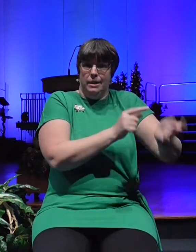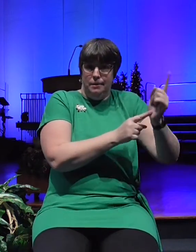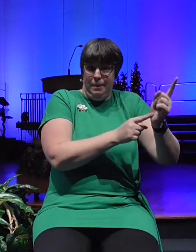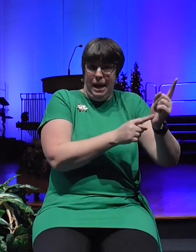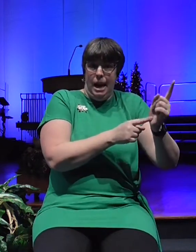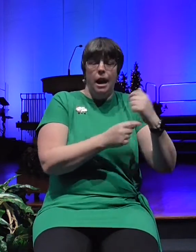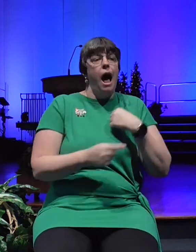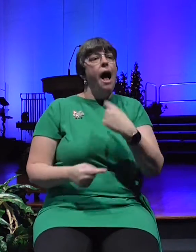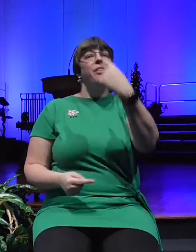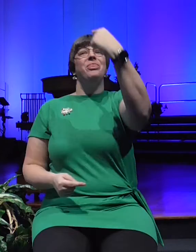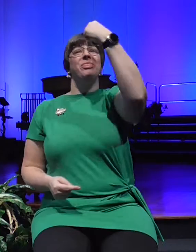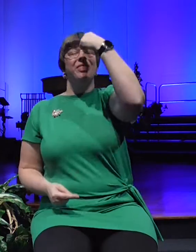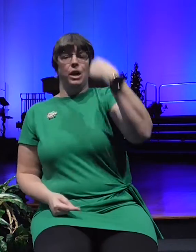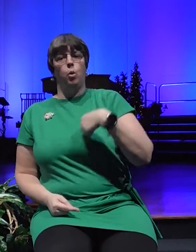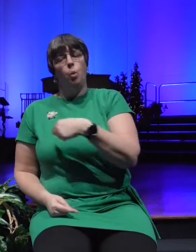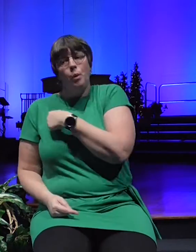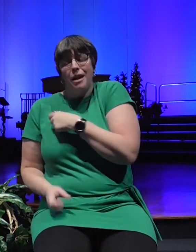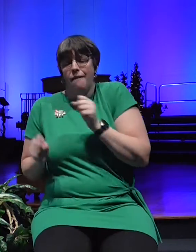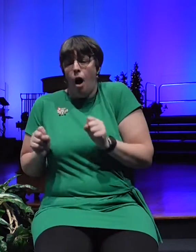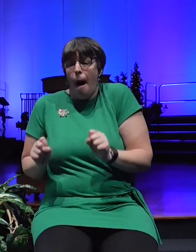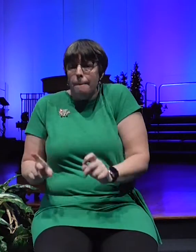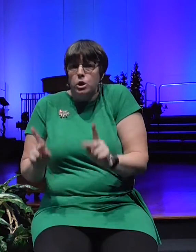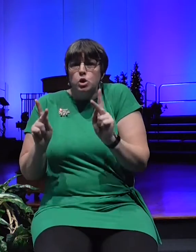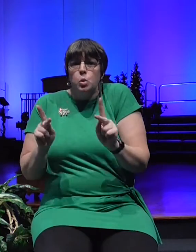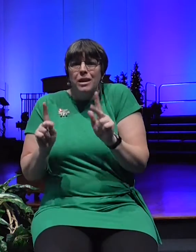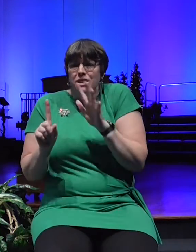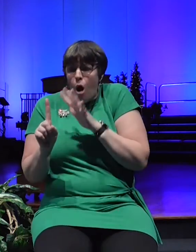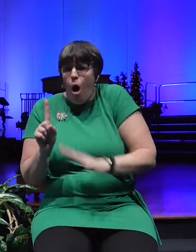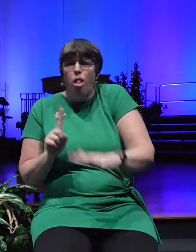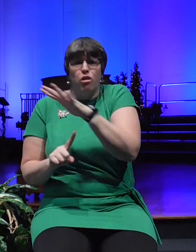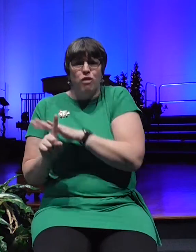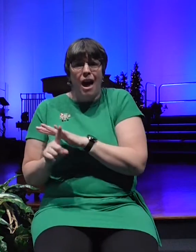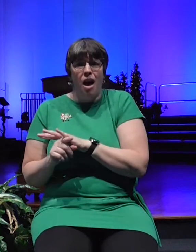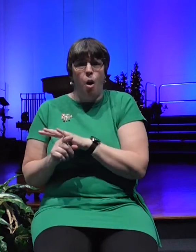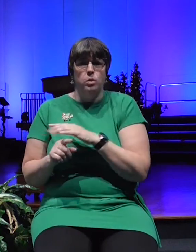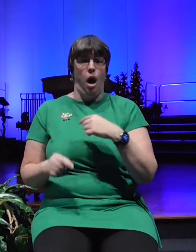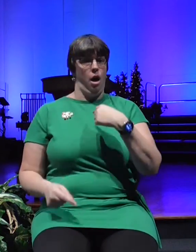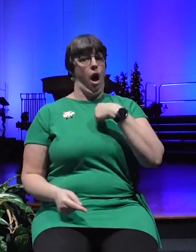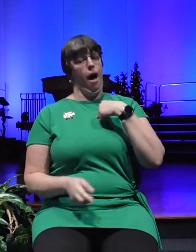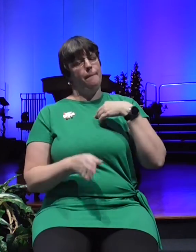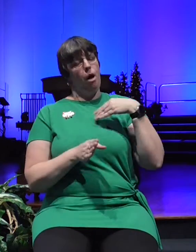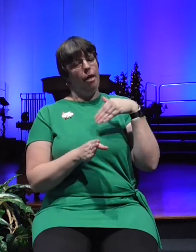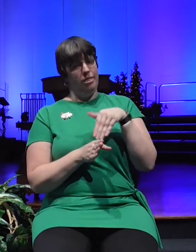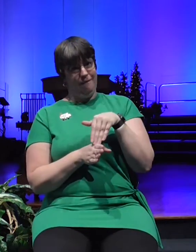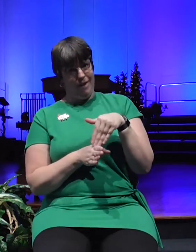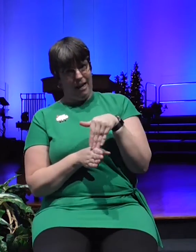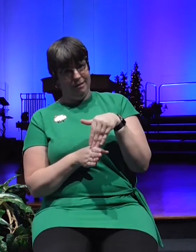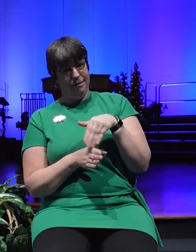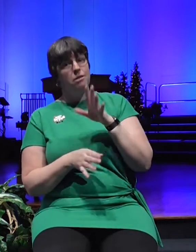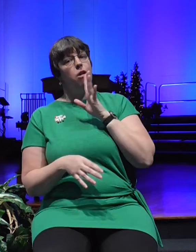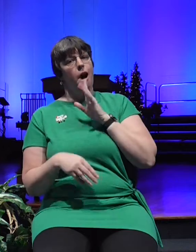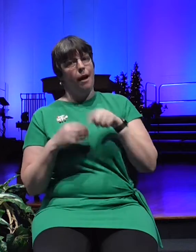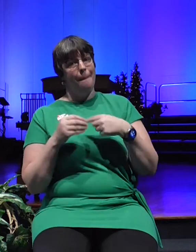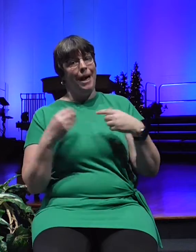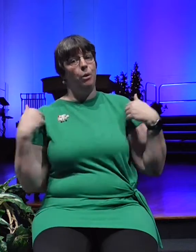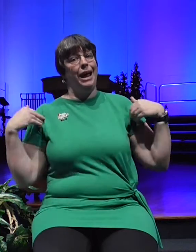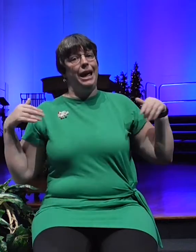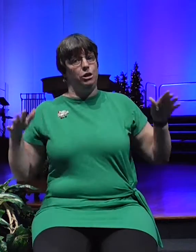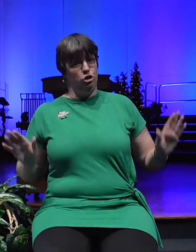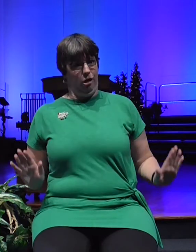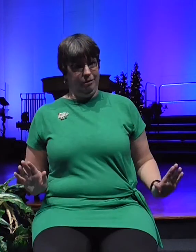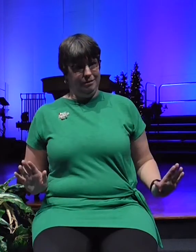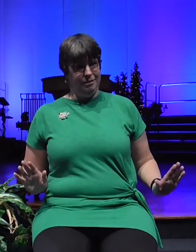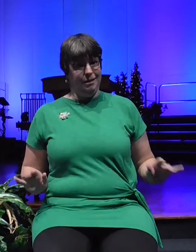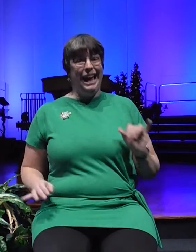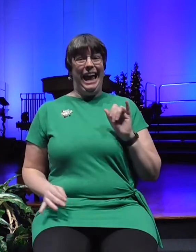angelic presences and opportunities all around us. Now, I am on the fence, let's talk about angels, about